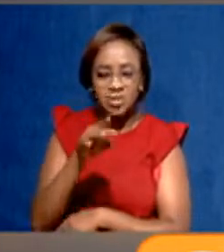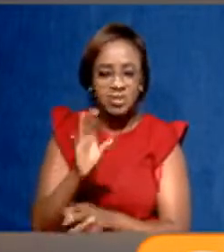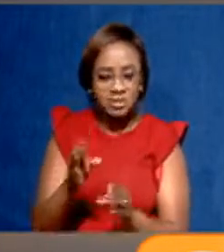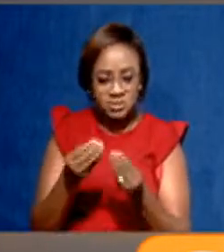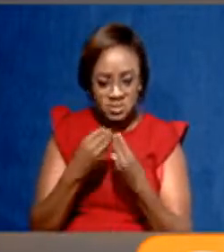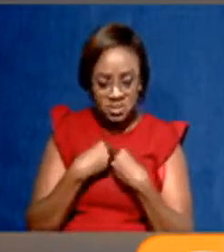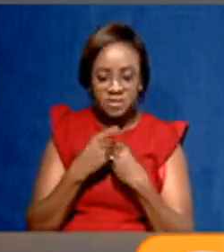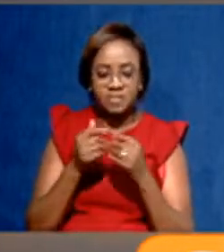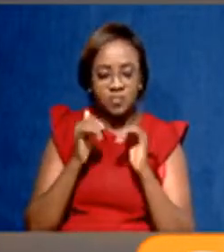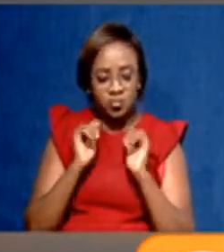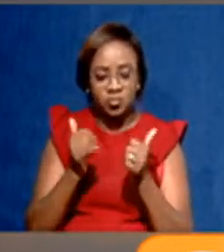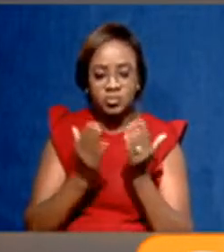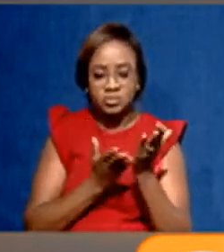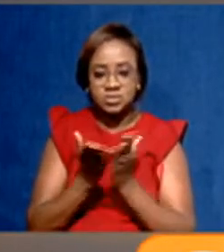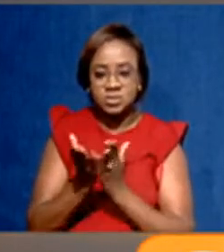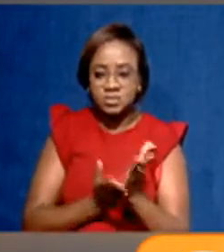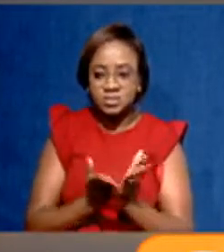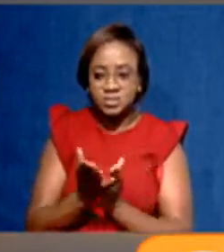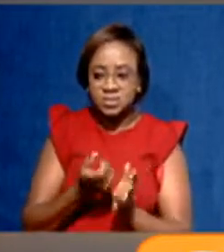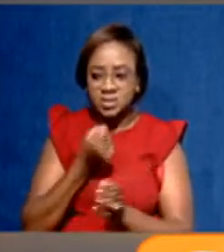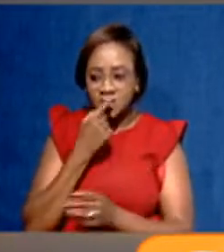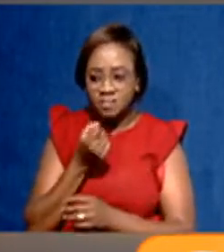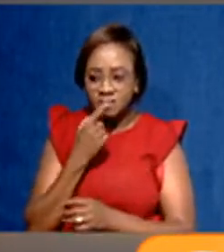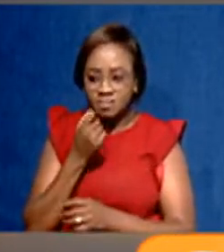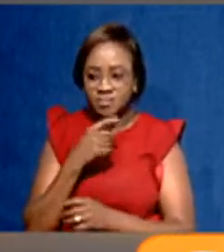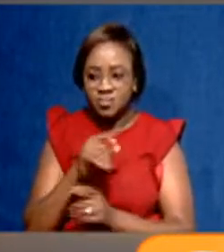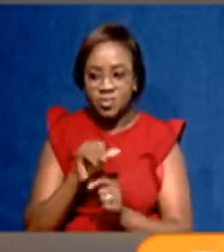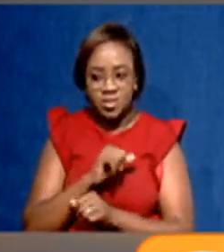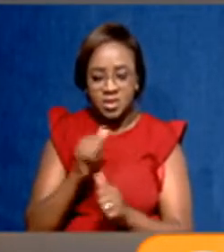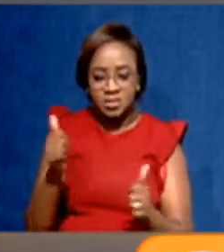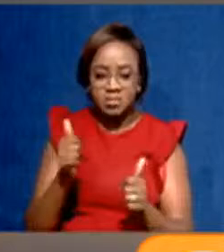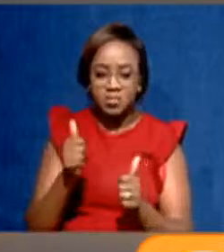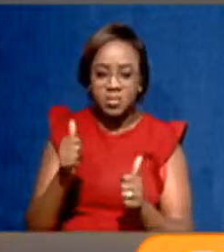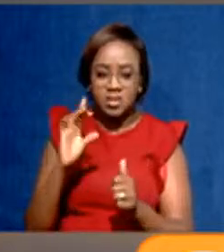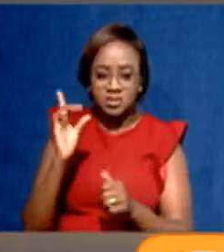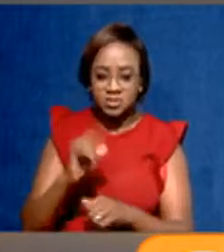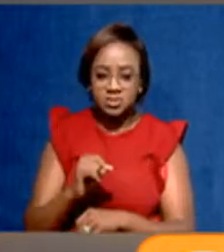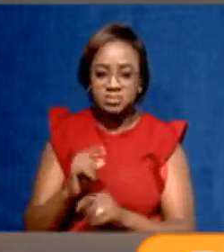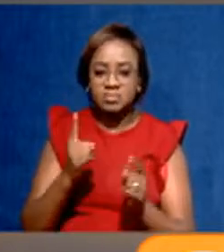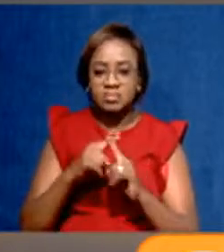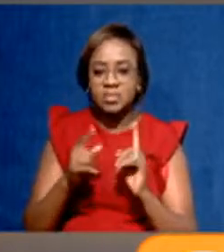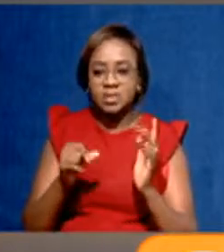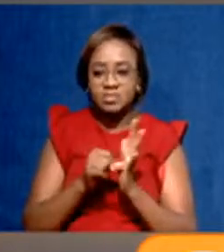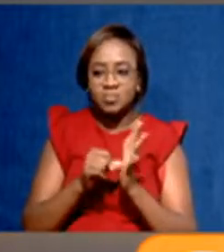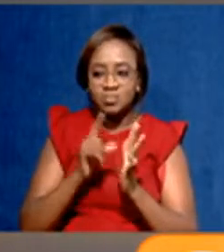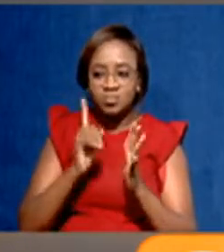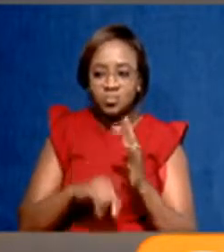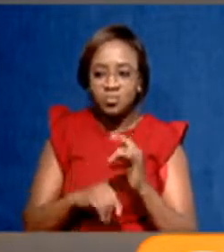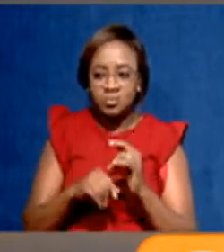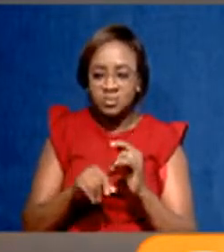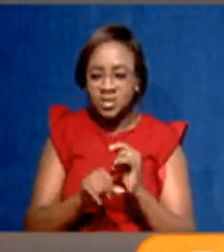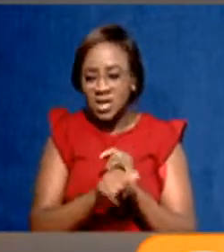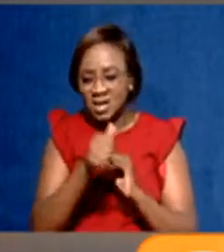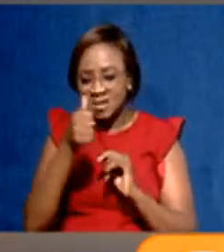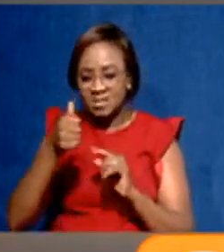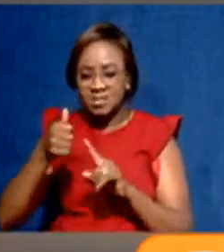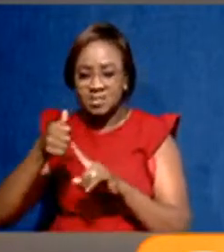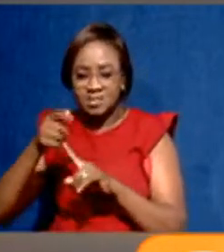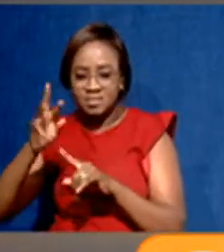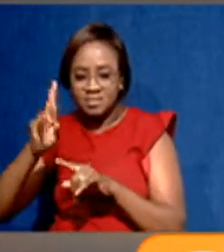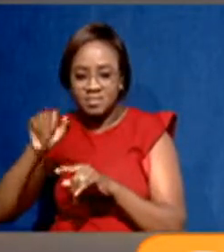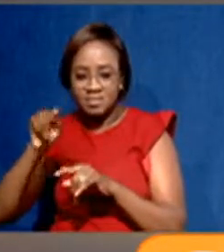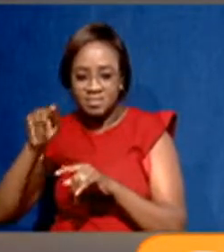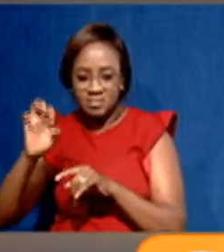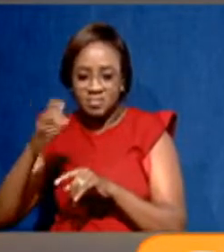good services. It gives us medicine at a good rate. But now the issue is what we call the fill rate. That is, once you